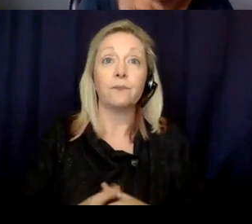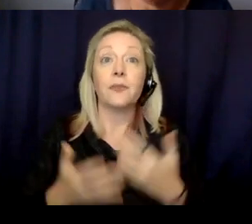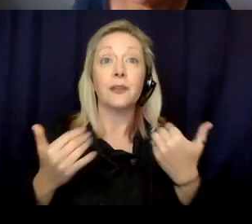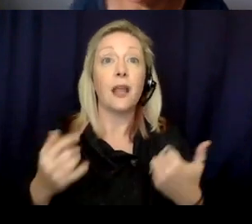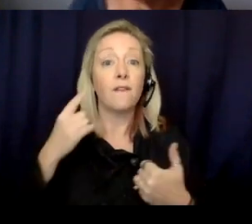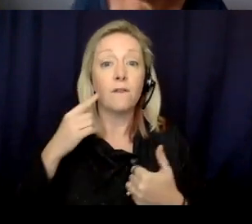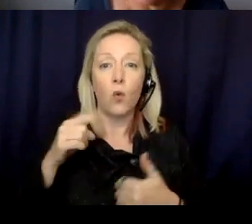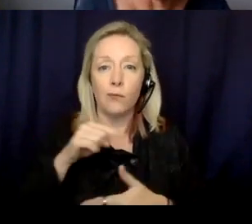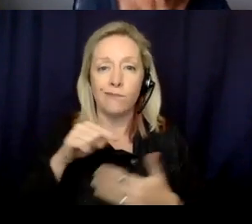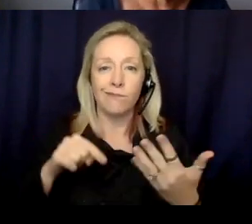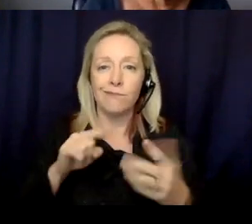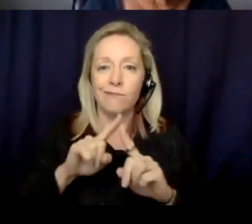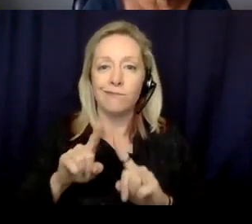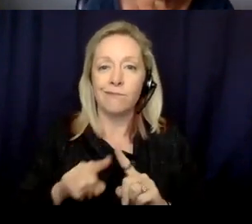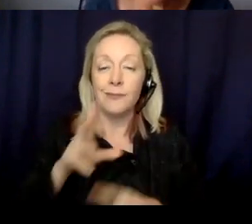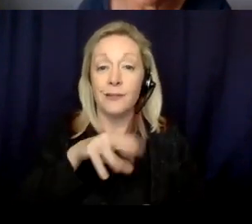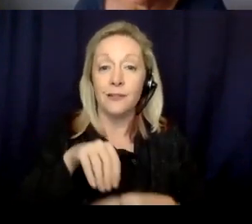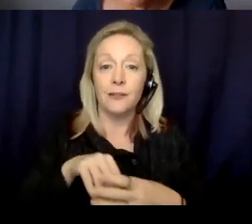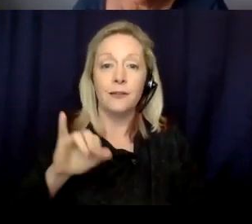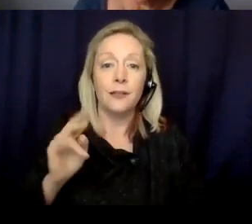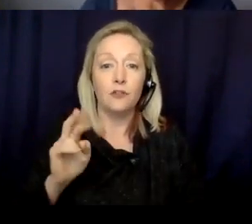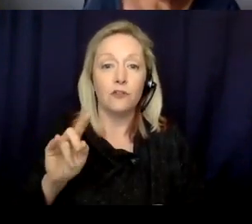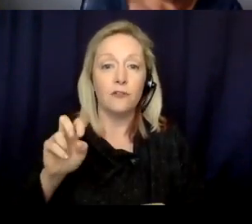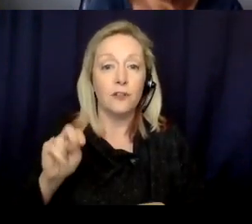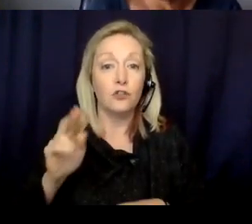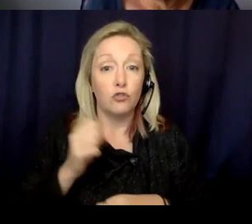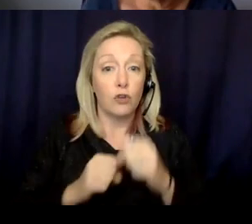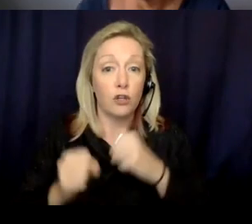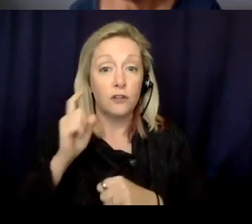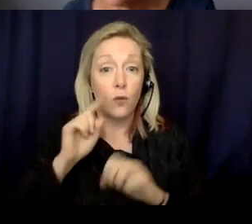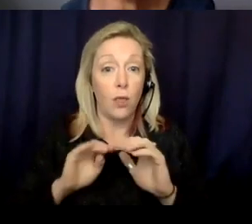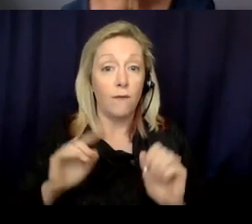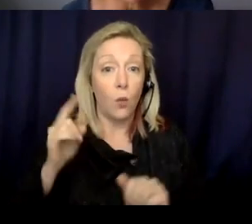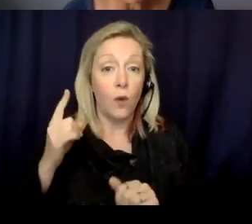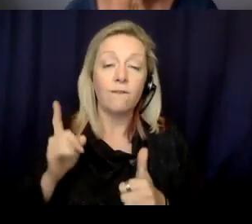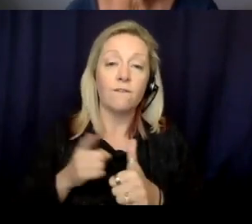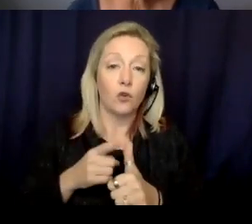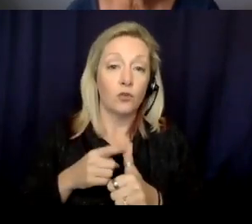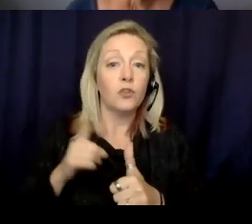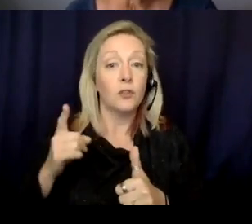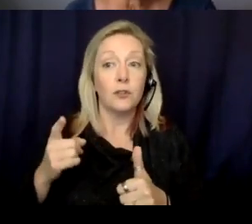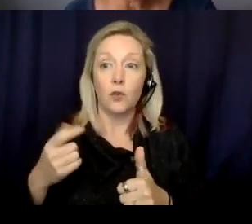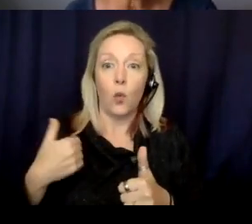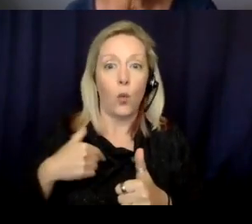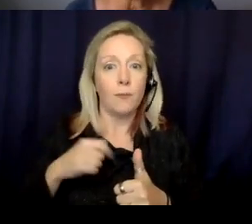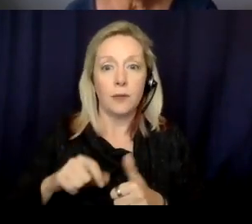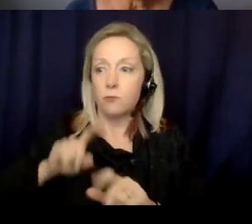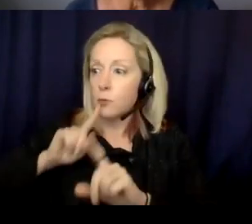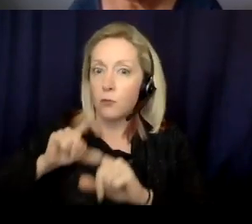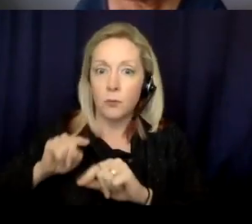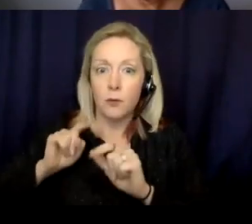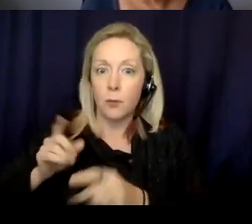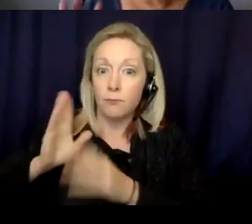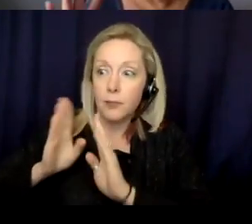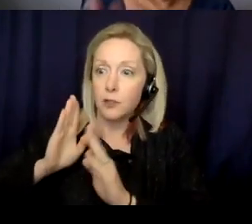those intervention strategies for level one, what we want to do is be that highly responsive partner.